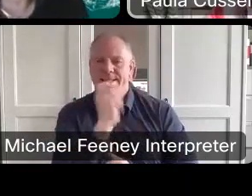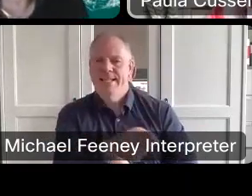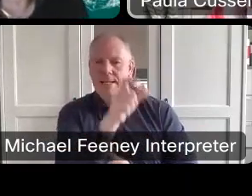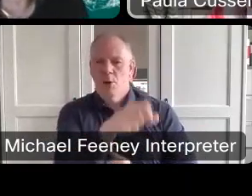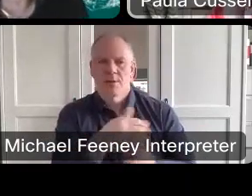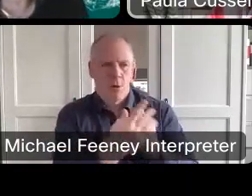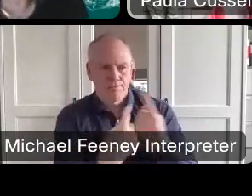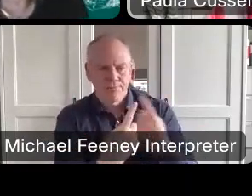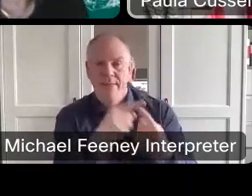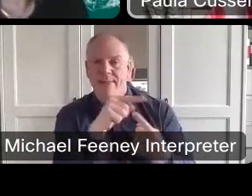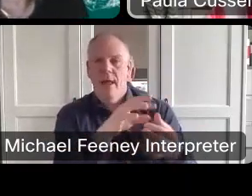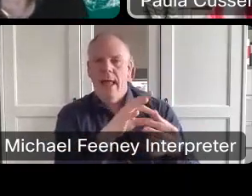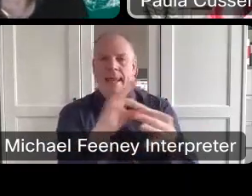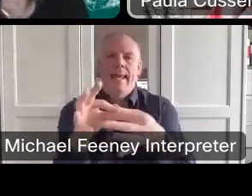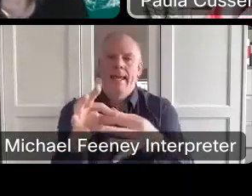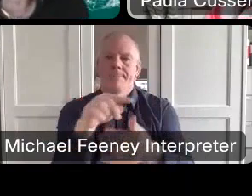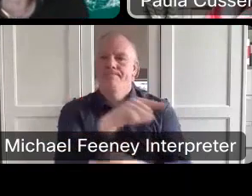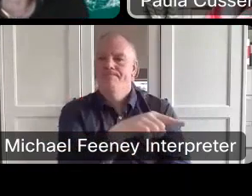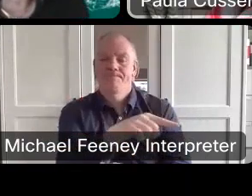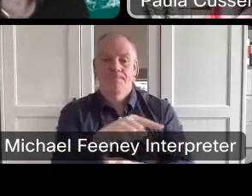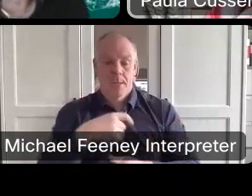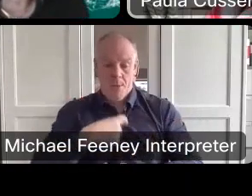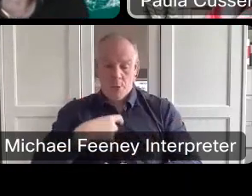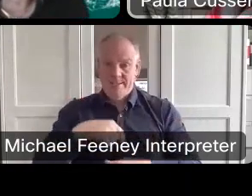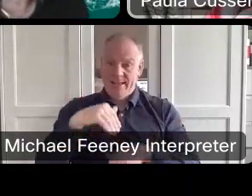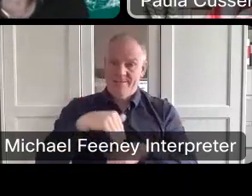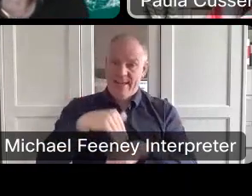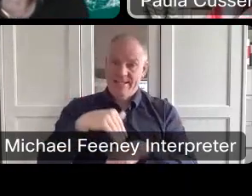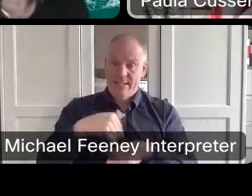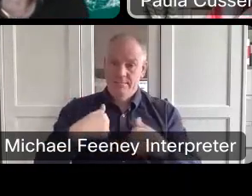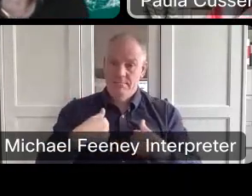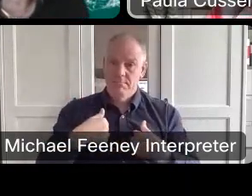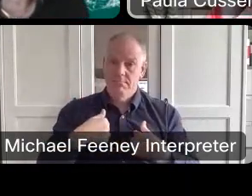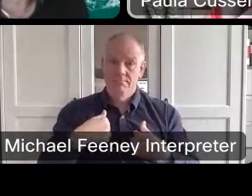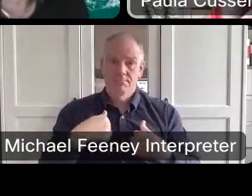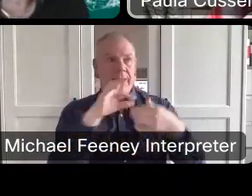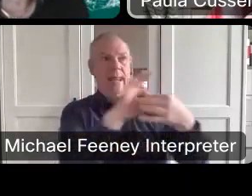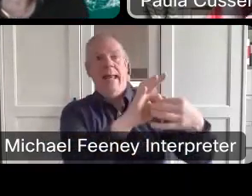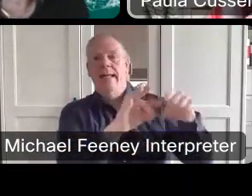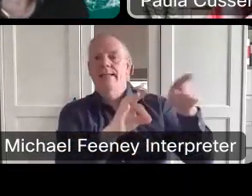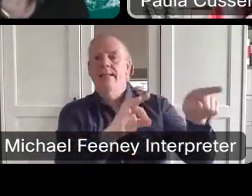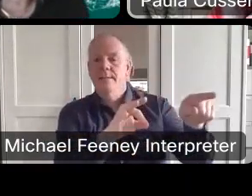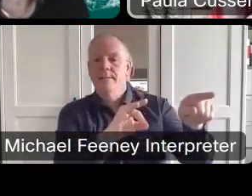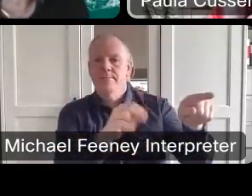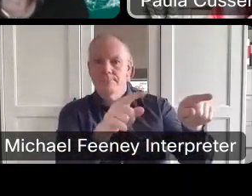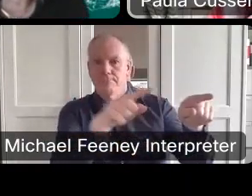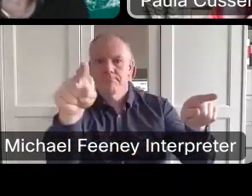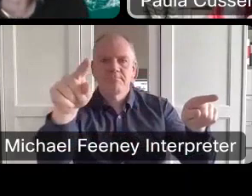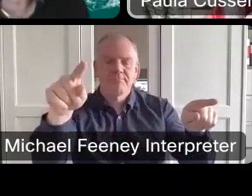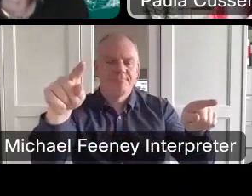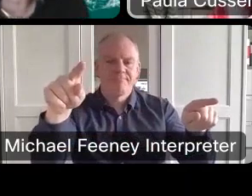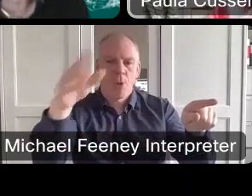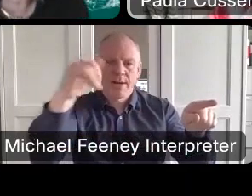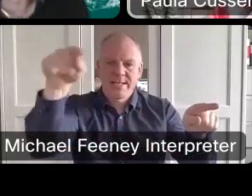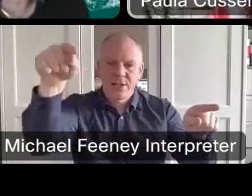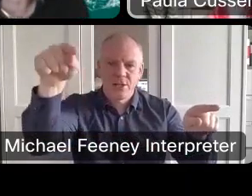They're the link between the people who are affected, who are really affected, and what we have done. I'll just take you through